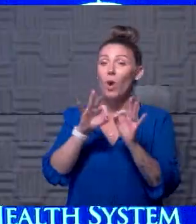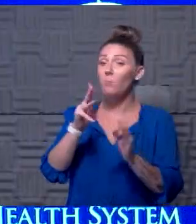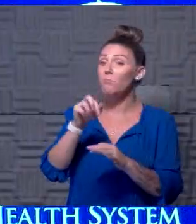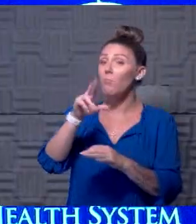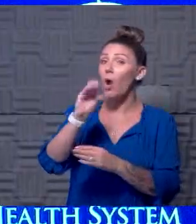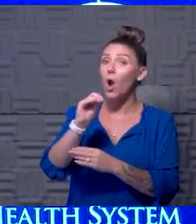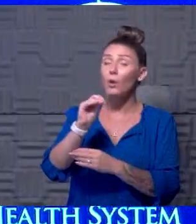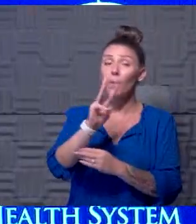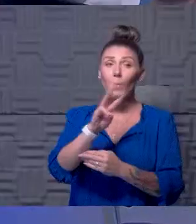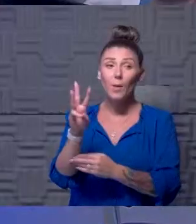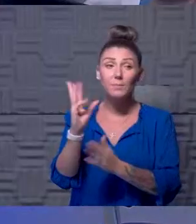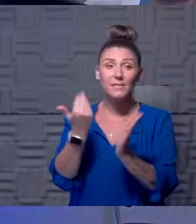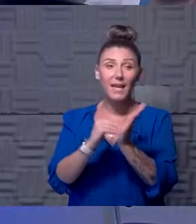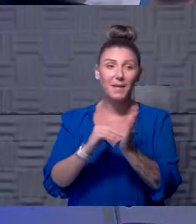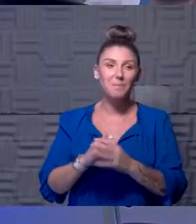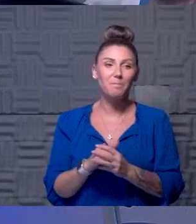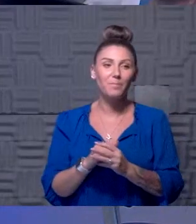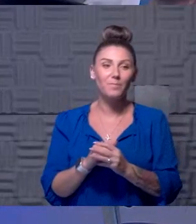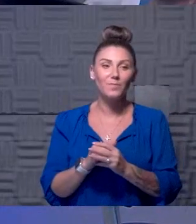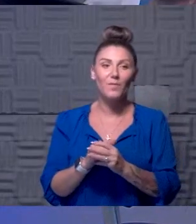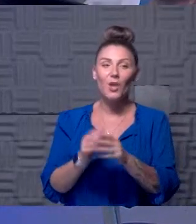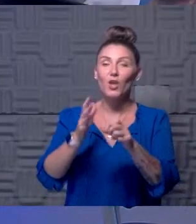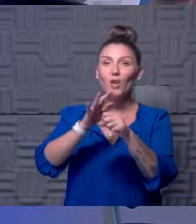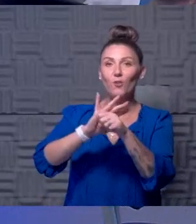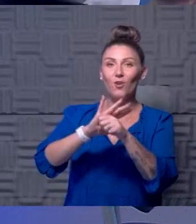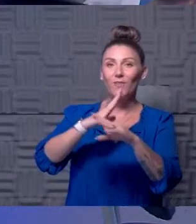website again? It's